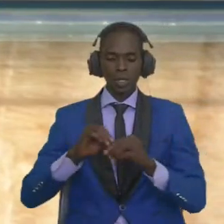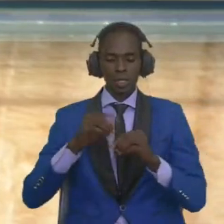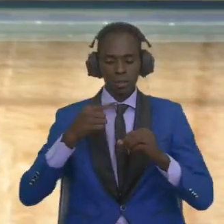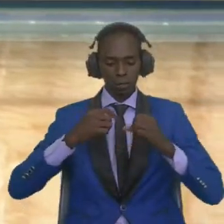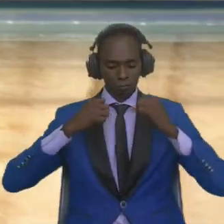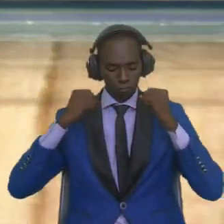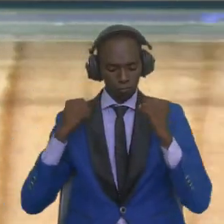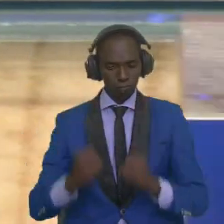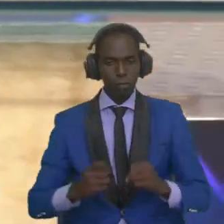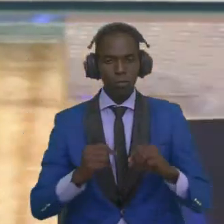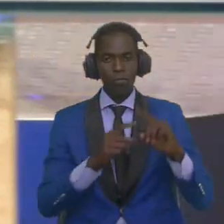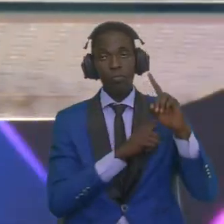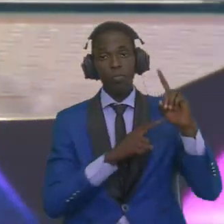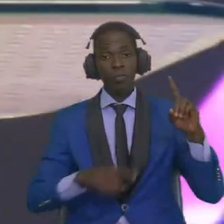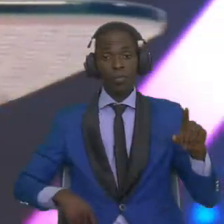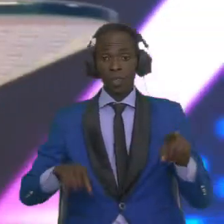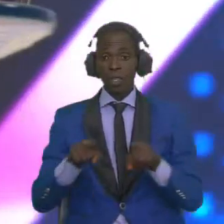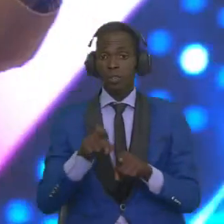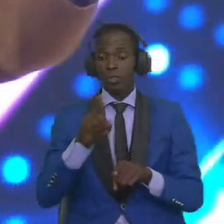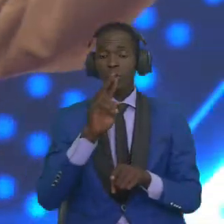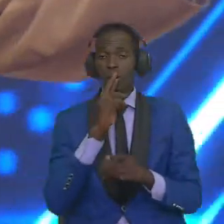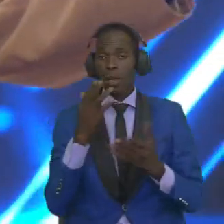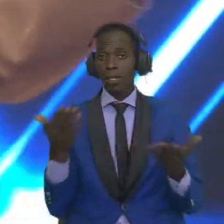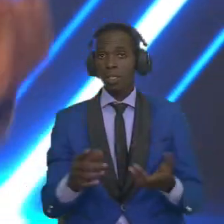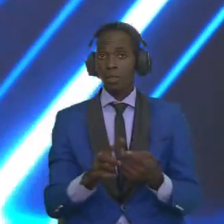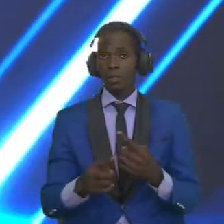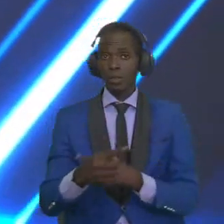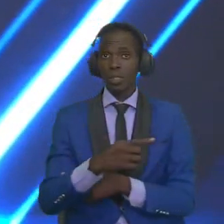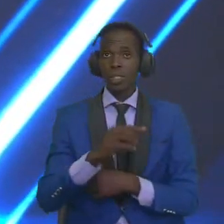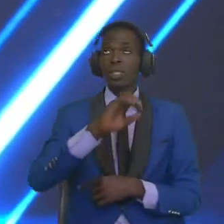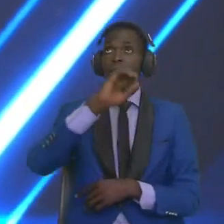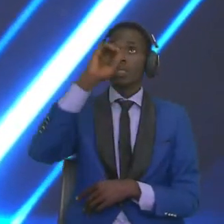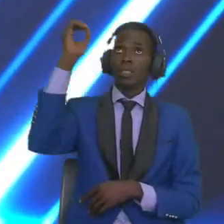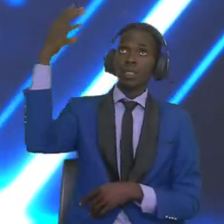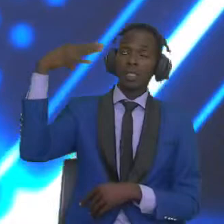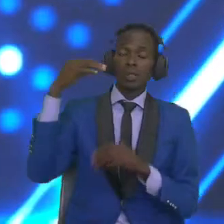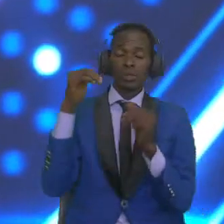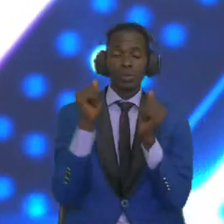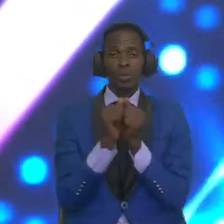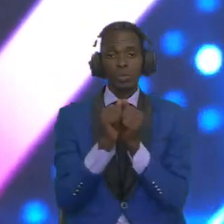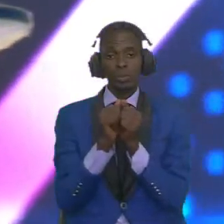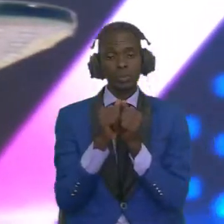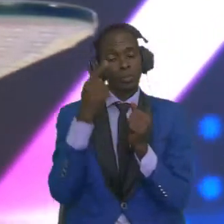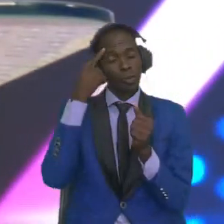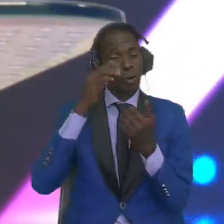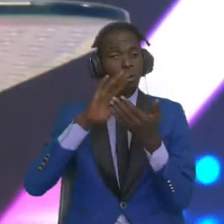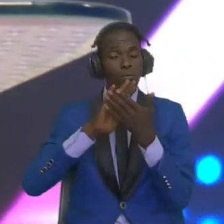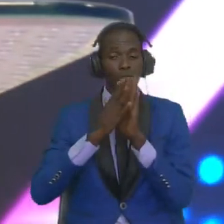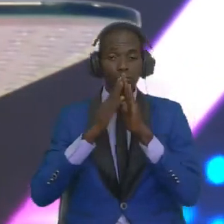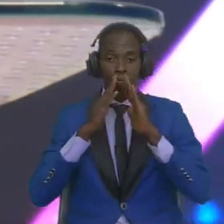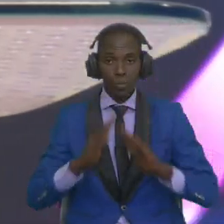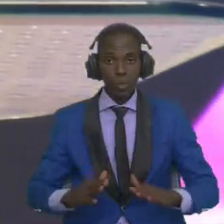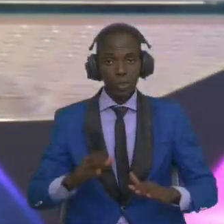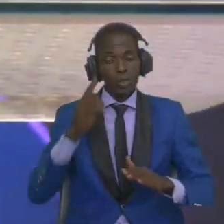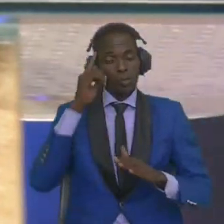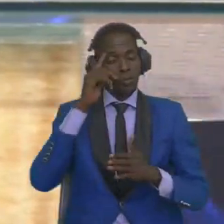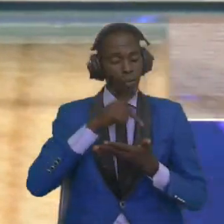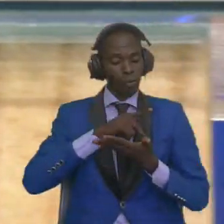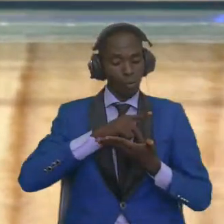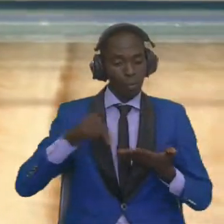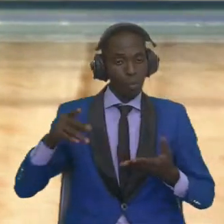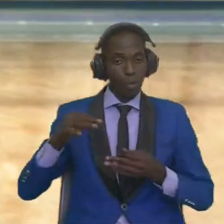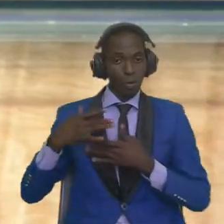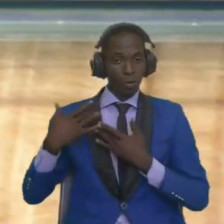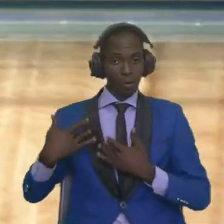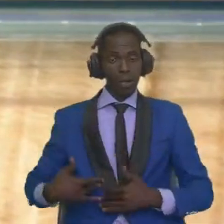the Lord. And as you are there today, grace for peace with God, grace for purity of heart, and grace for